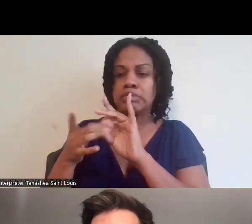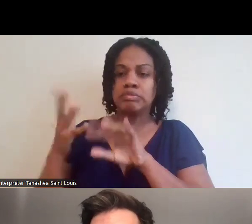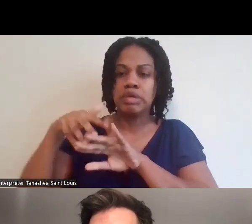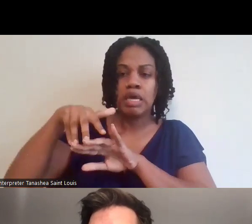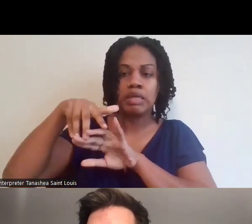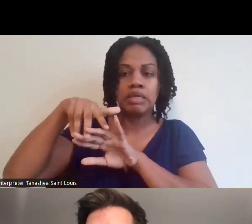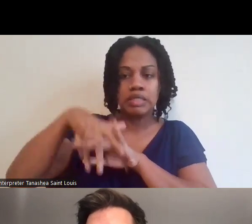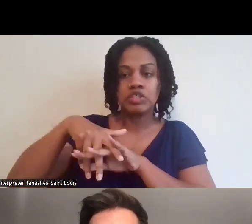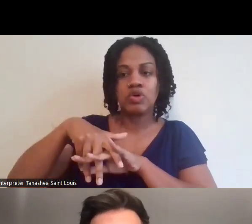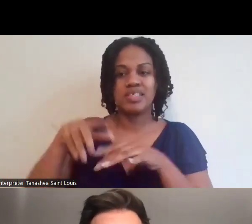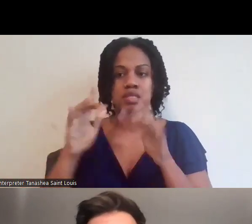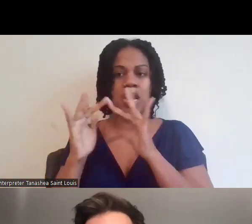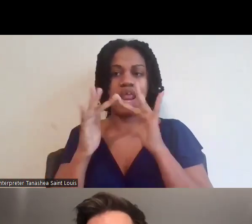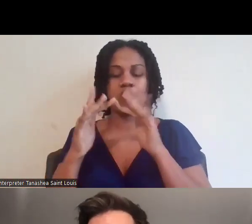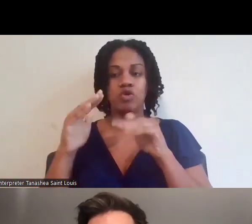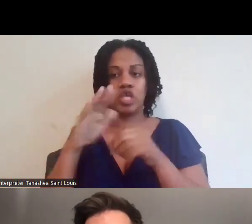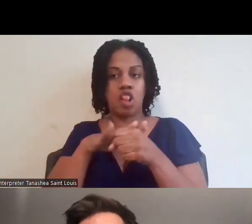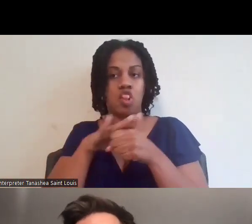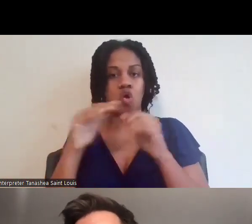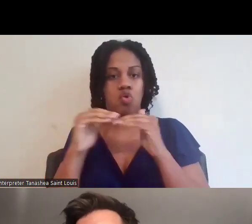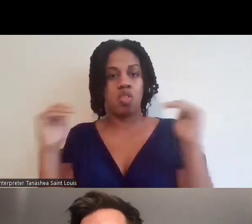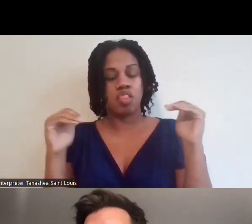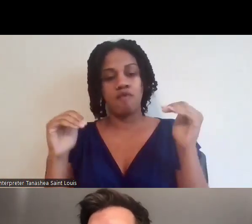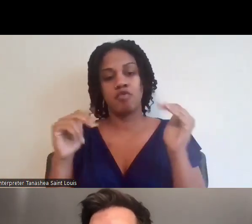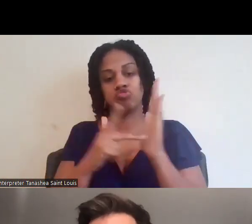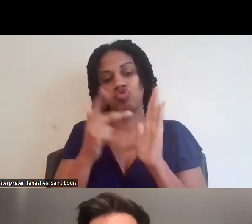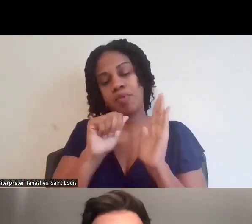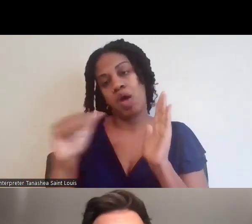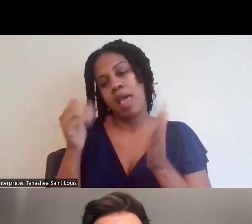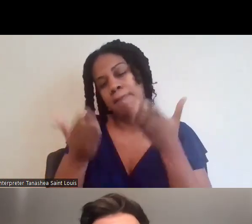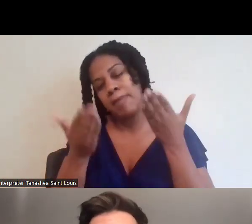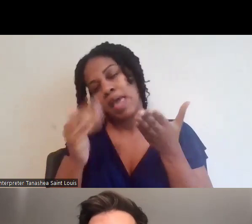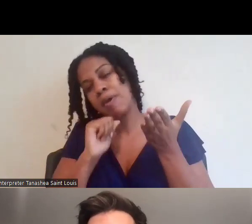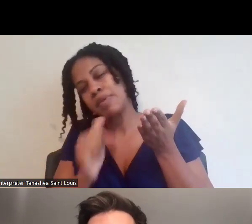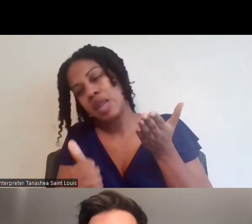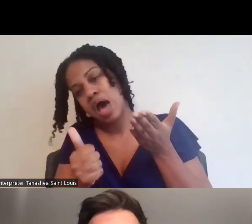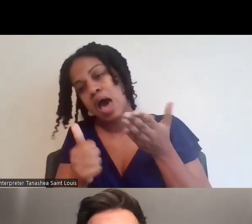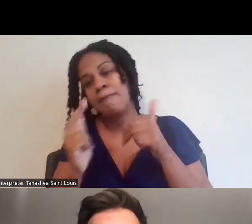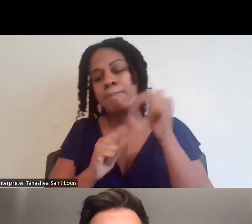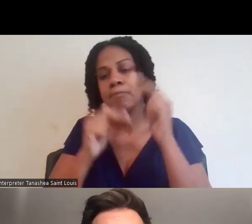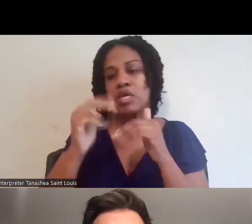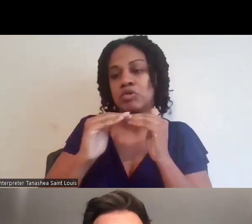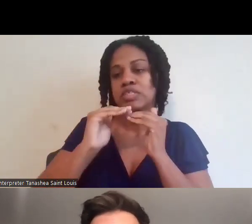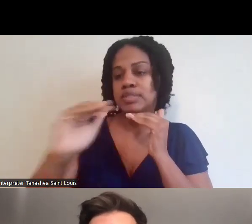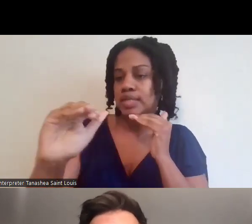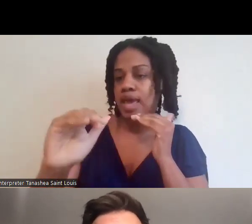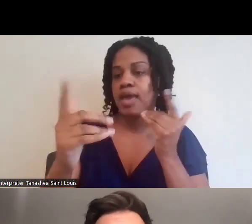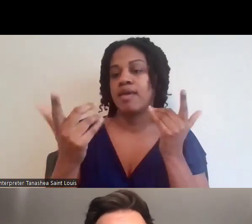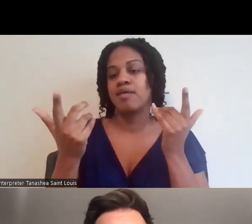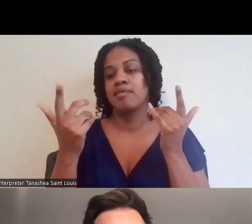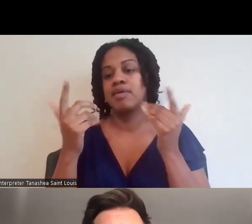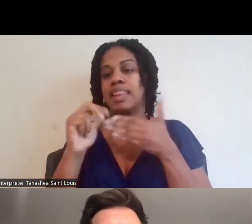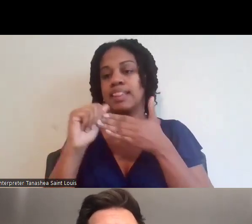the networks at the local level that AAAs may or may not build, sustain, and